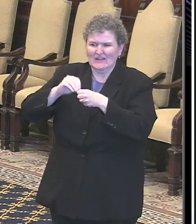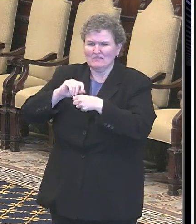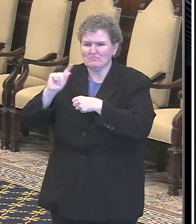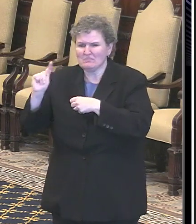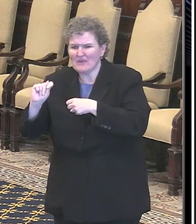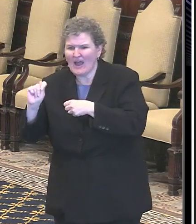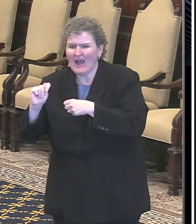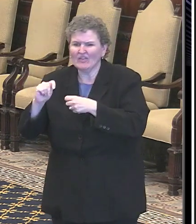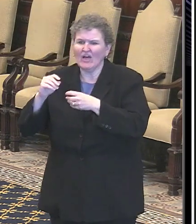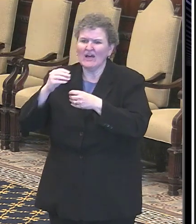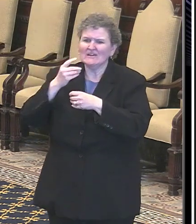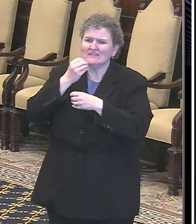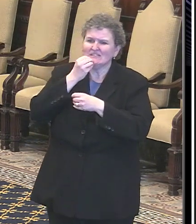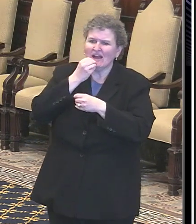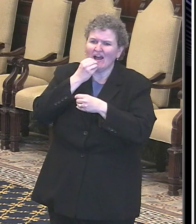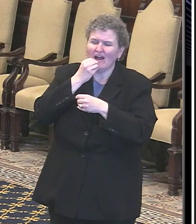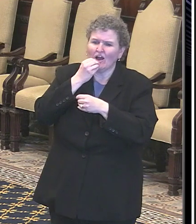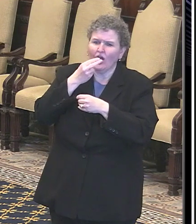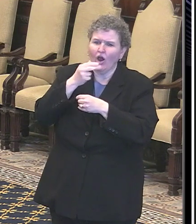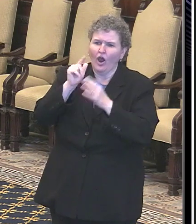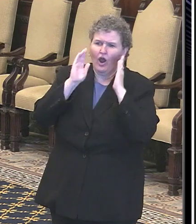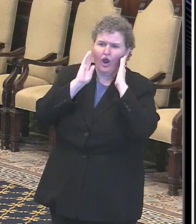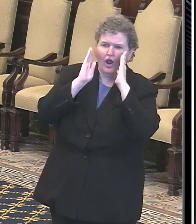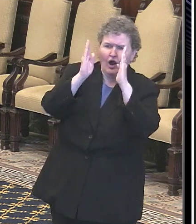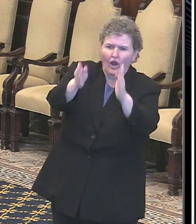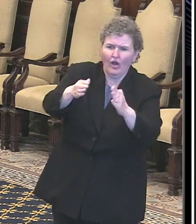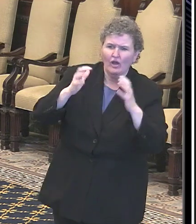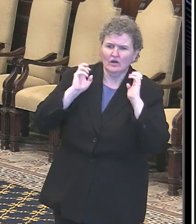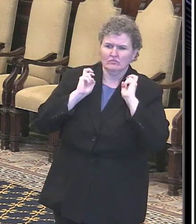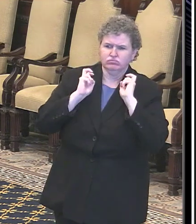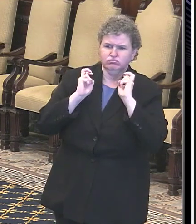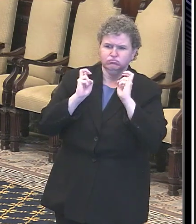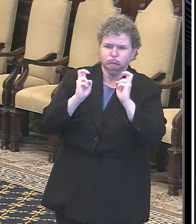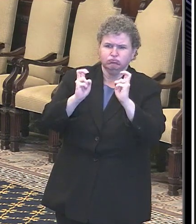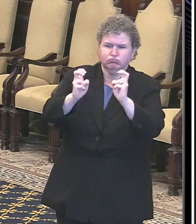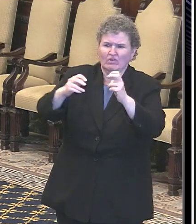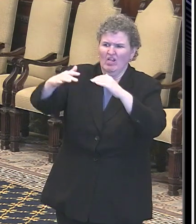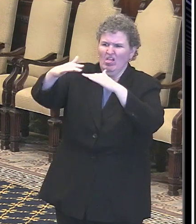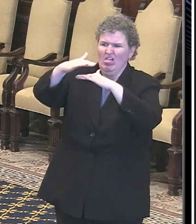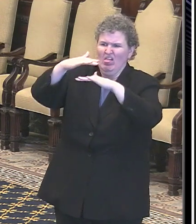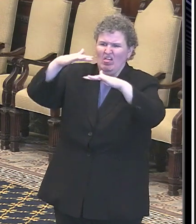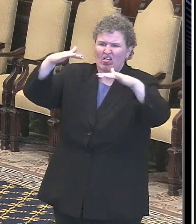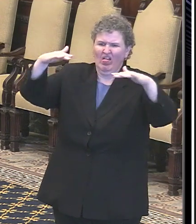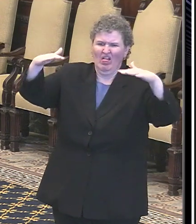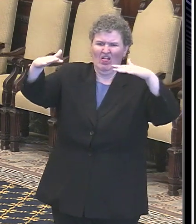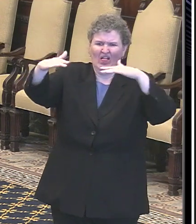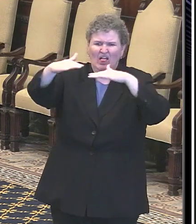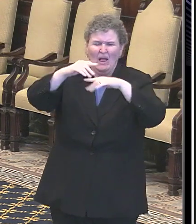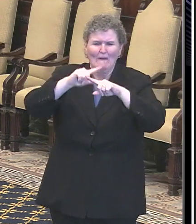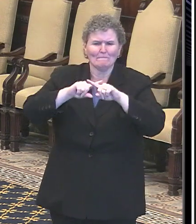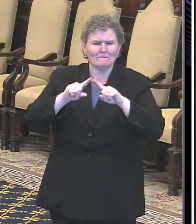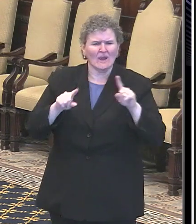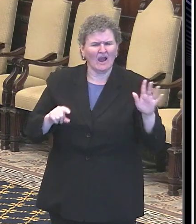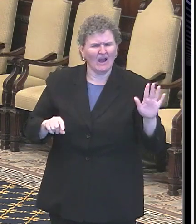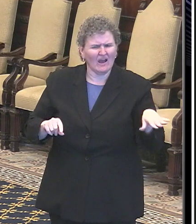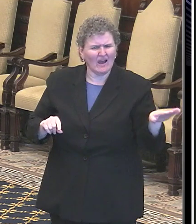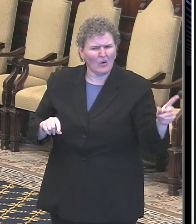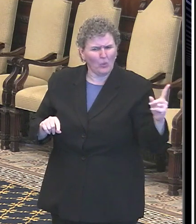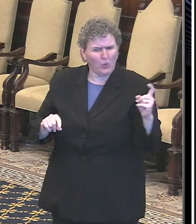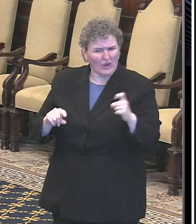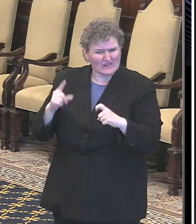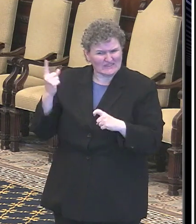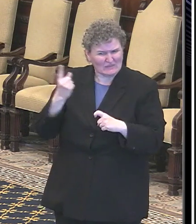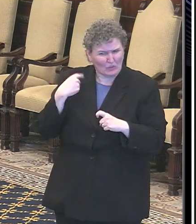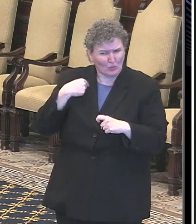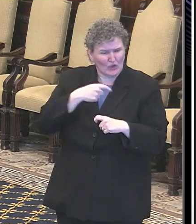dining halls. And I'm wondering, have you seen that report, one? And then two, is that something we're